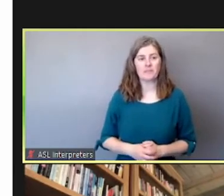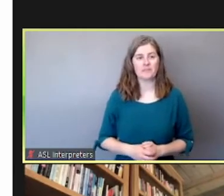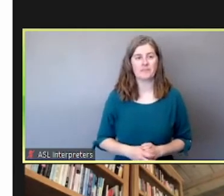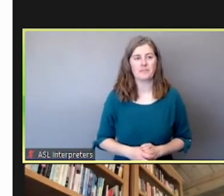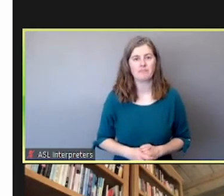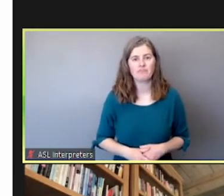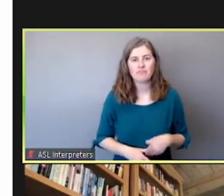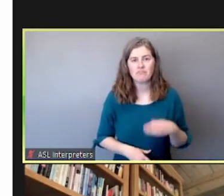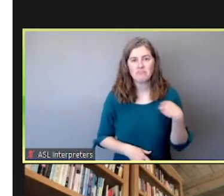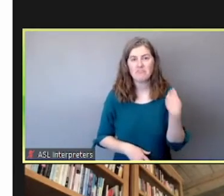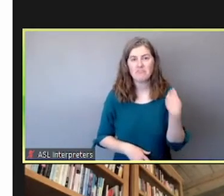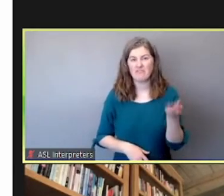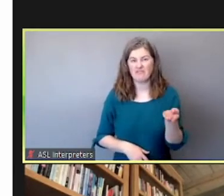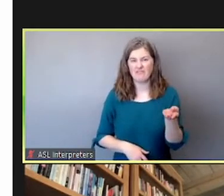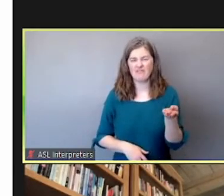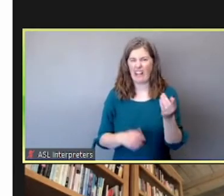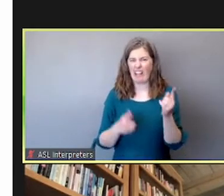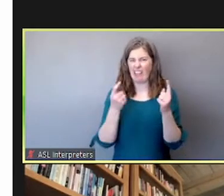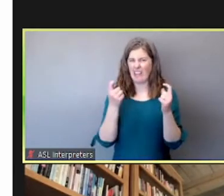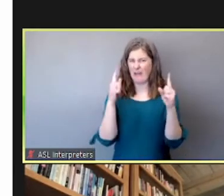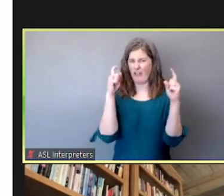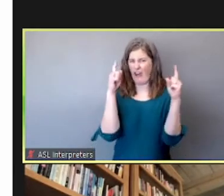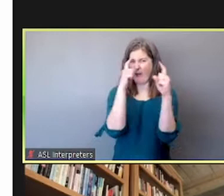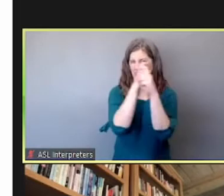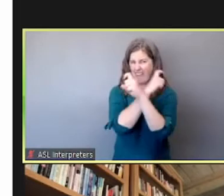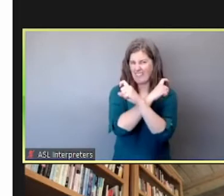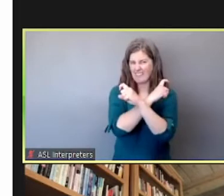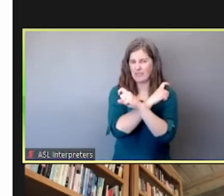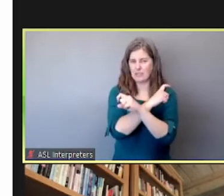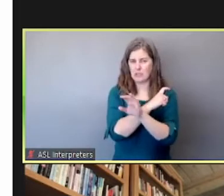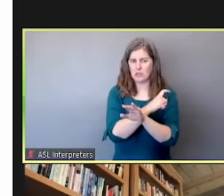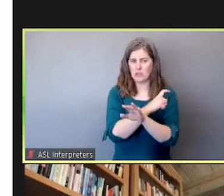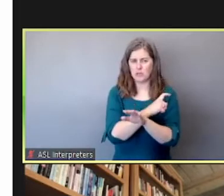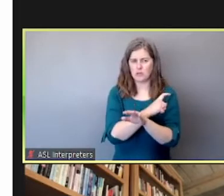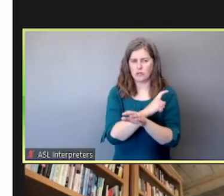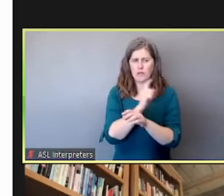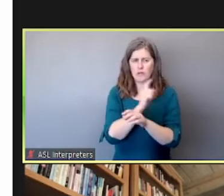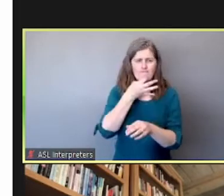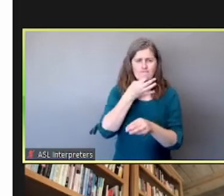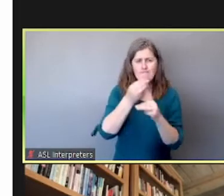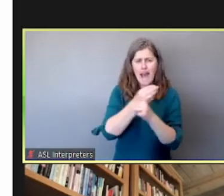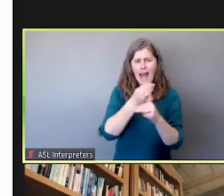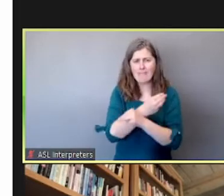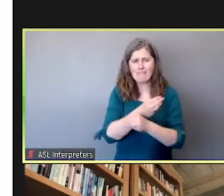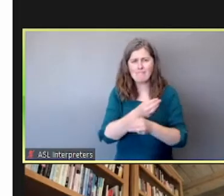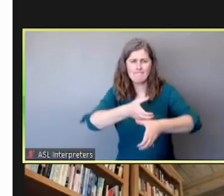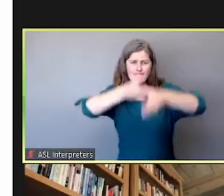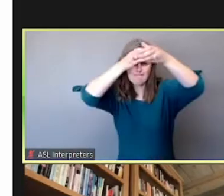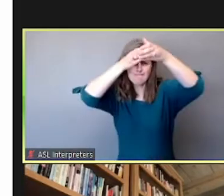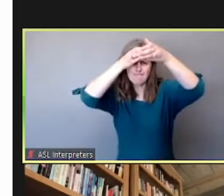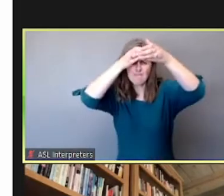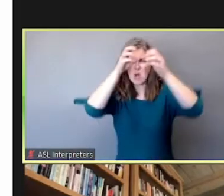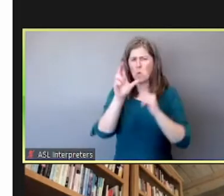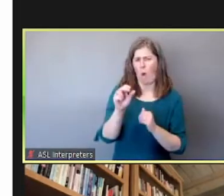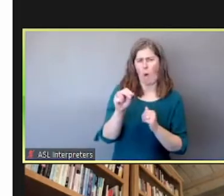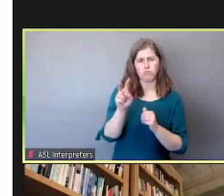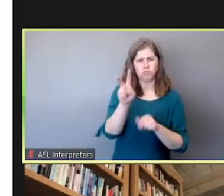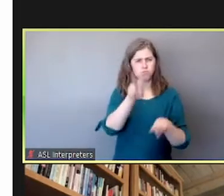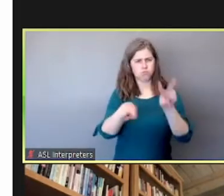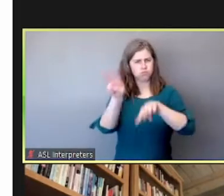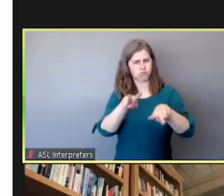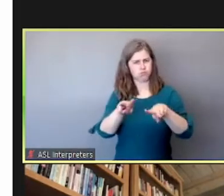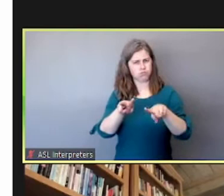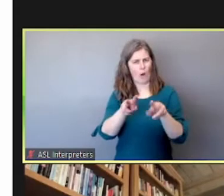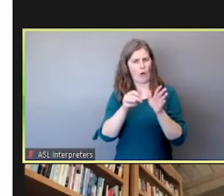This is a little bit complicated slide, but you don't have to be a master of slide reading to interpret it.